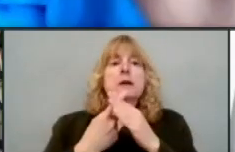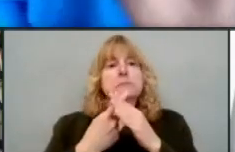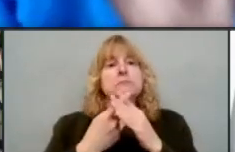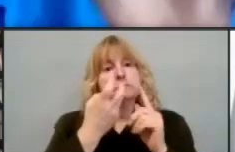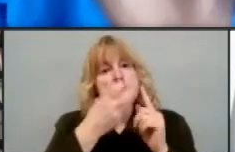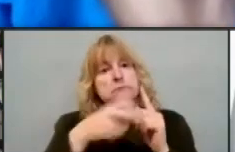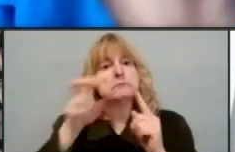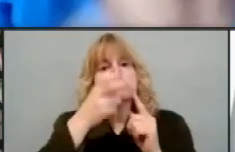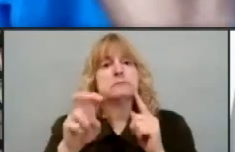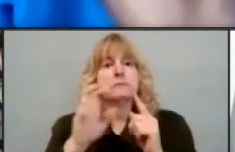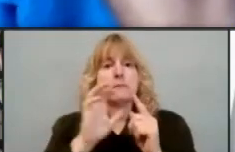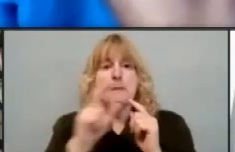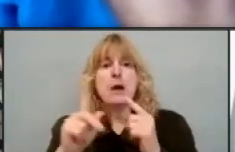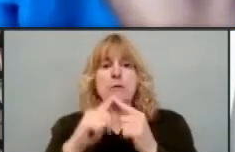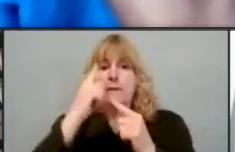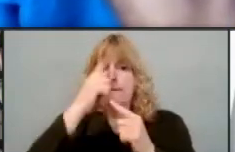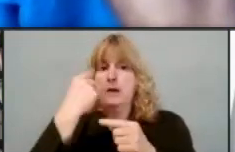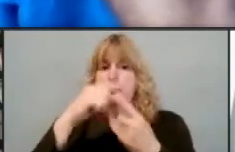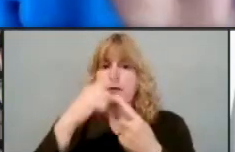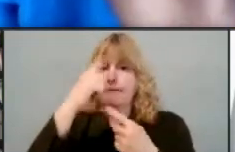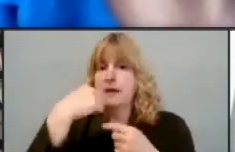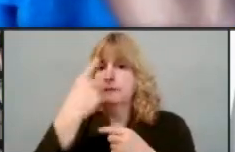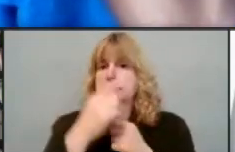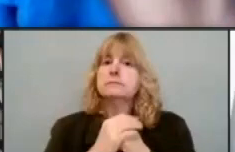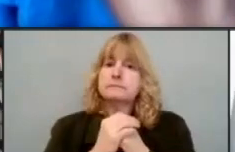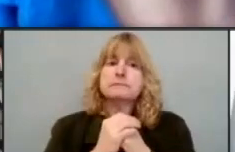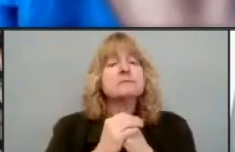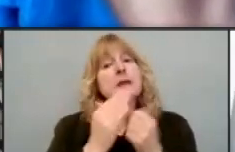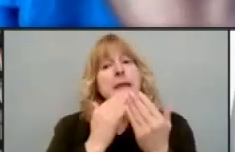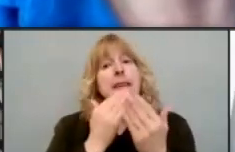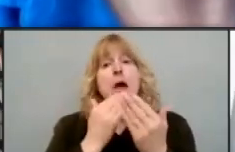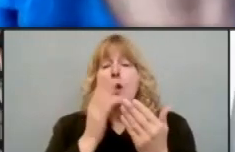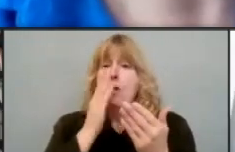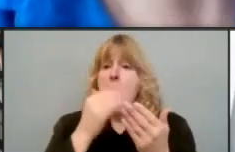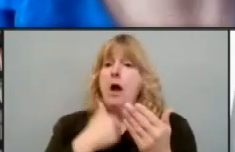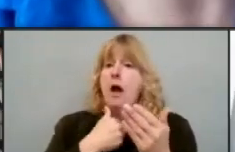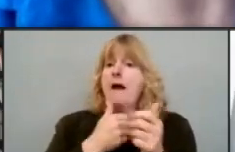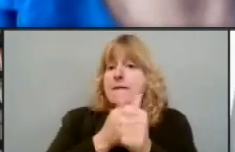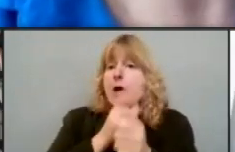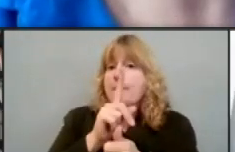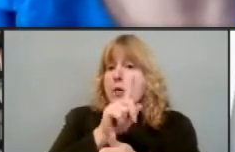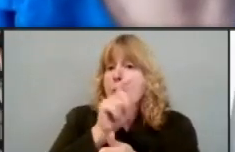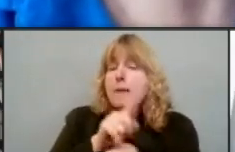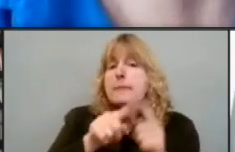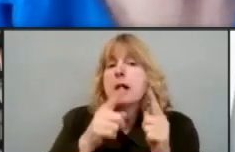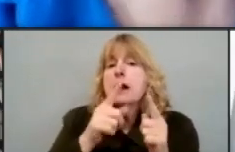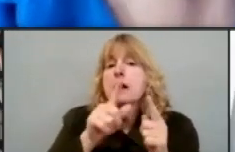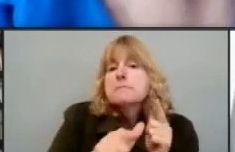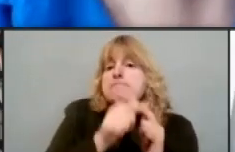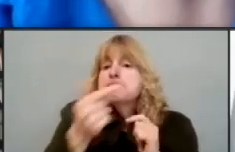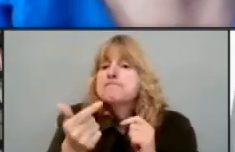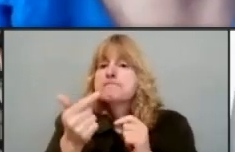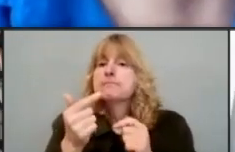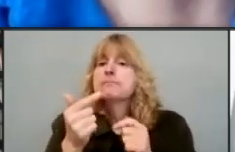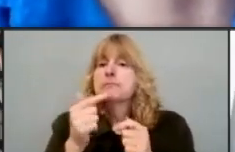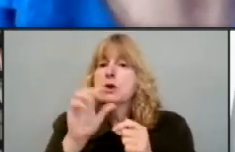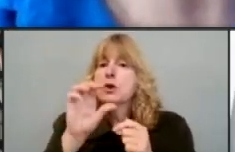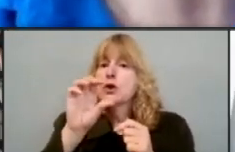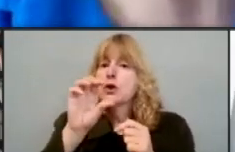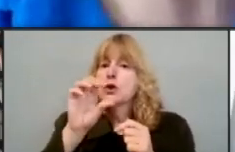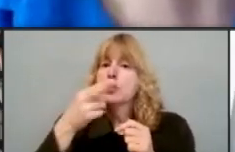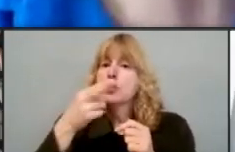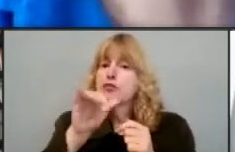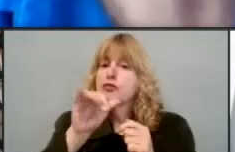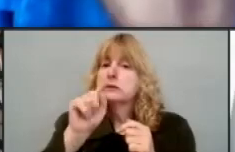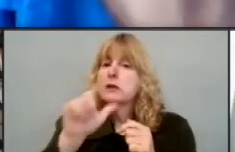Thank you. We're going to have some follow-up questions, but let me have Crystal, what are the big three buckets or highlights